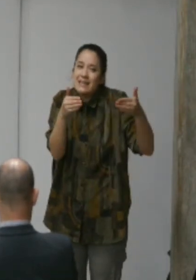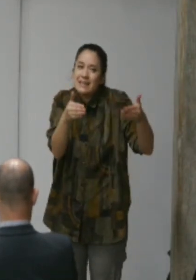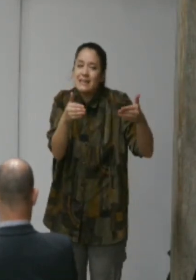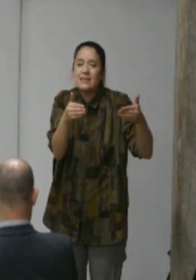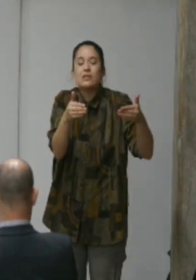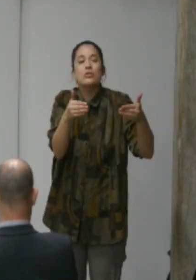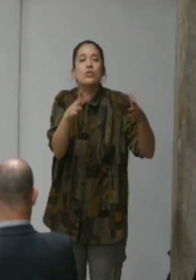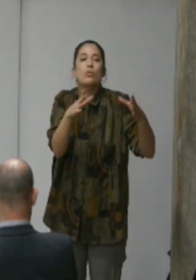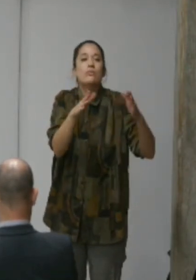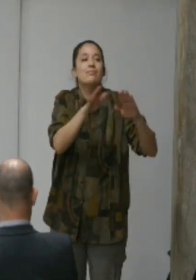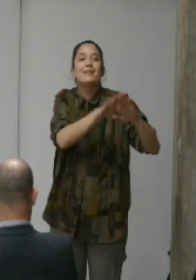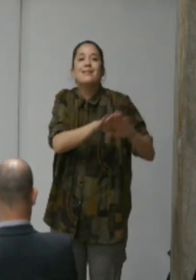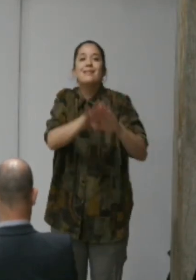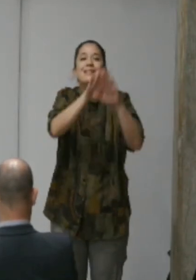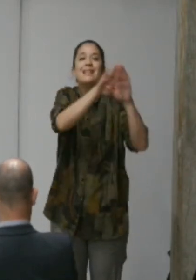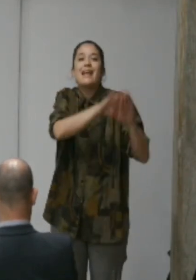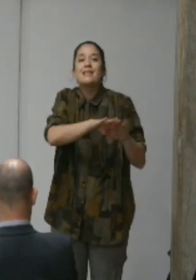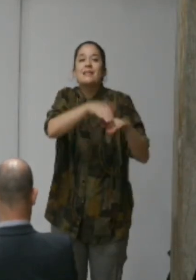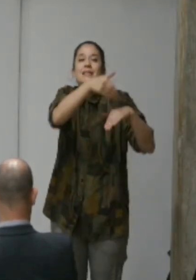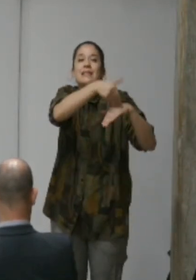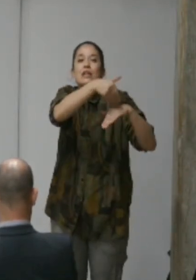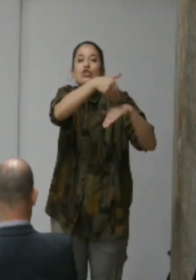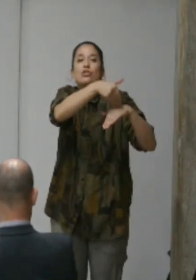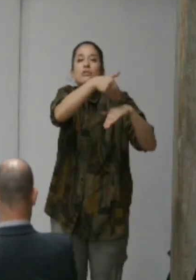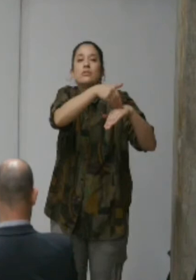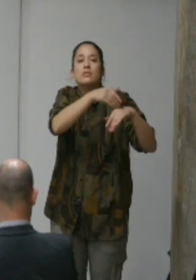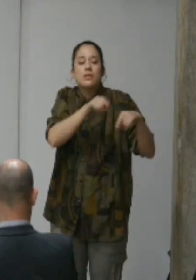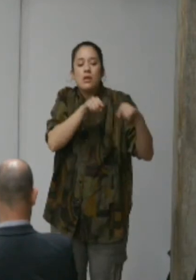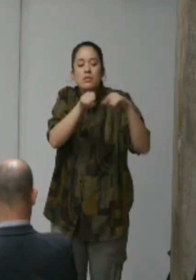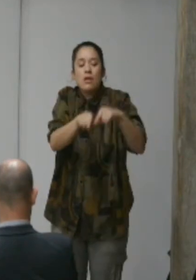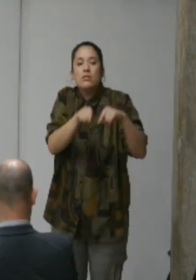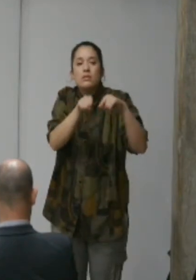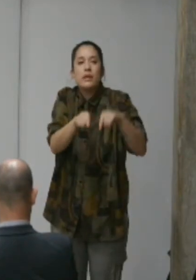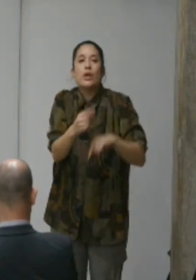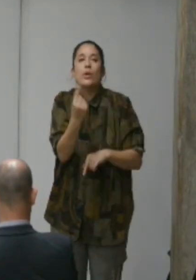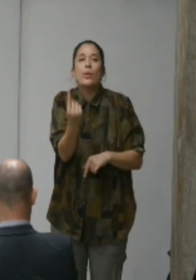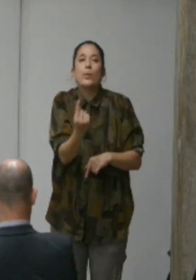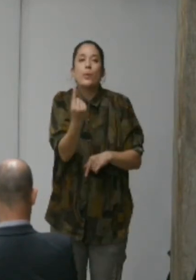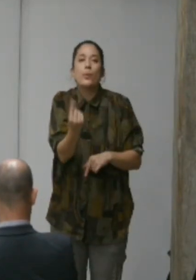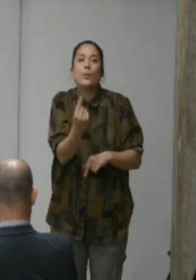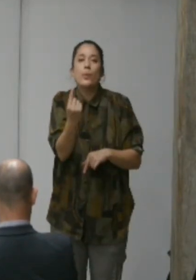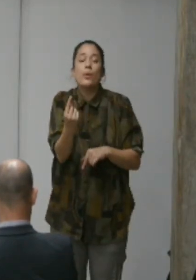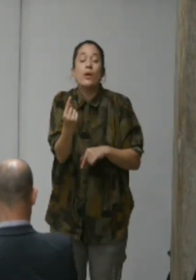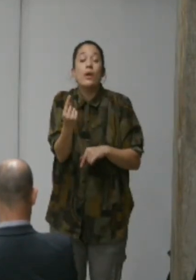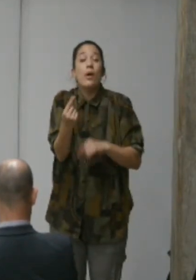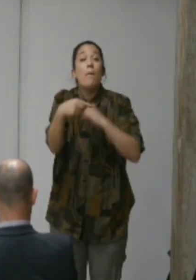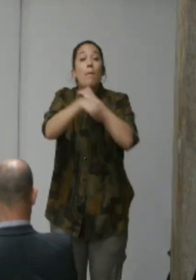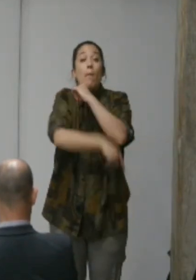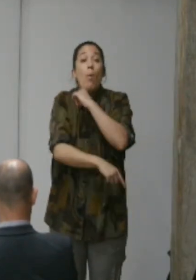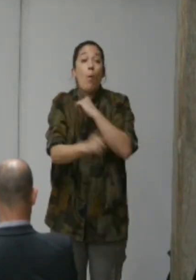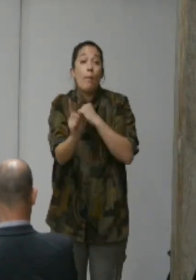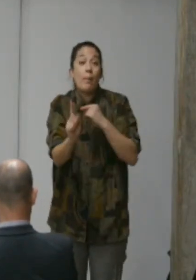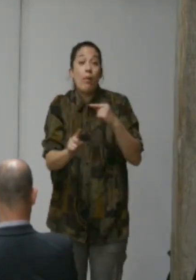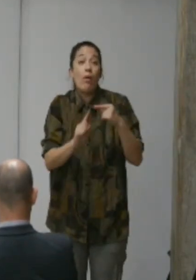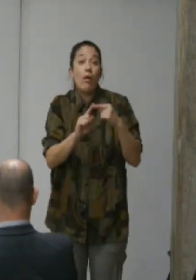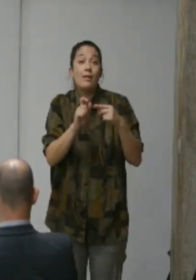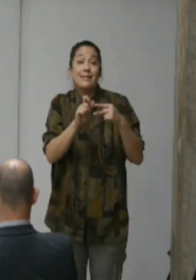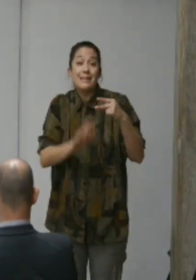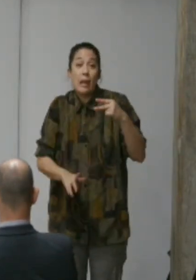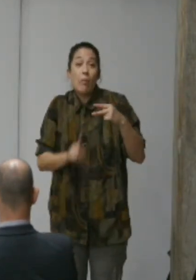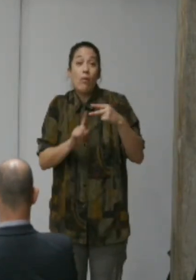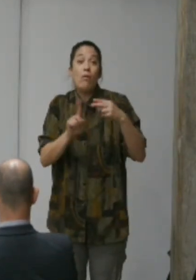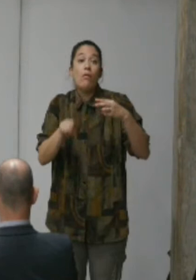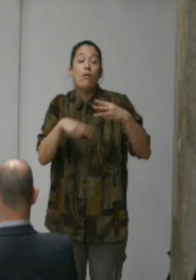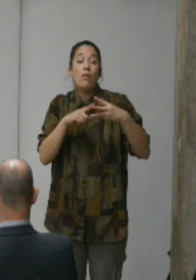state-sanctioned assaults on poor people more generally, but especially racialised and disabled people and folks who are seeking